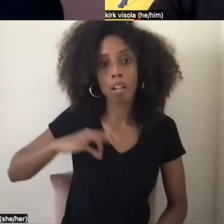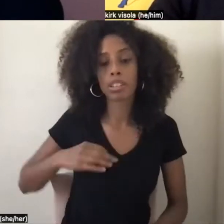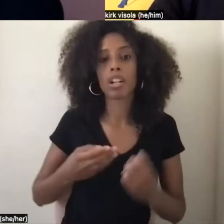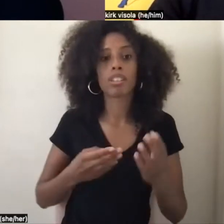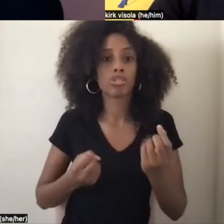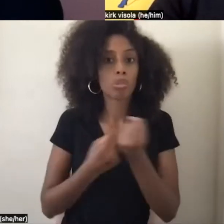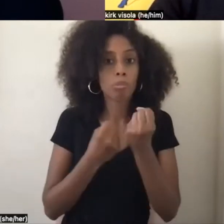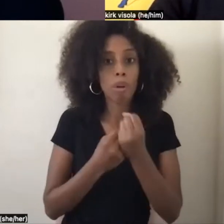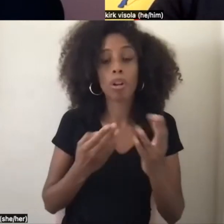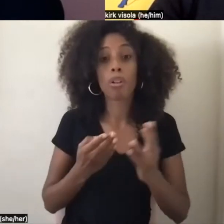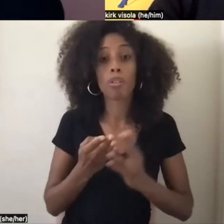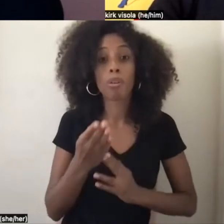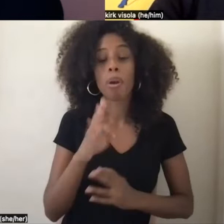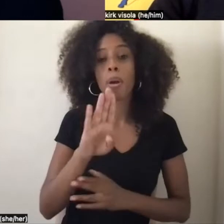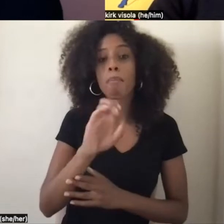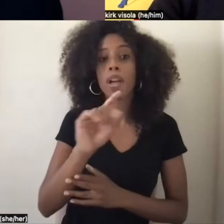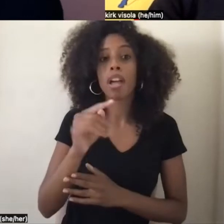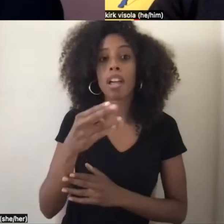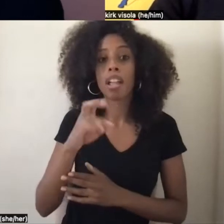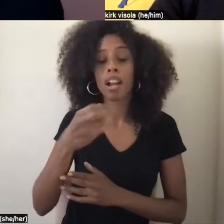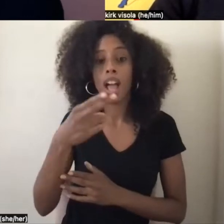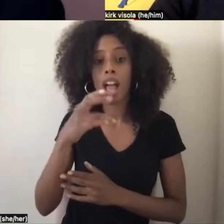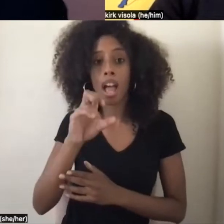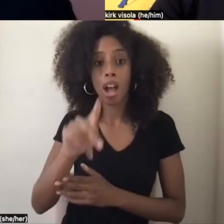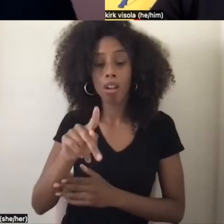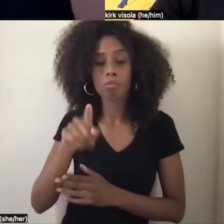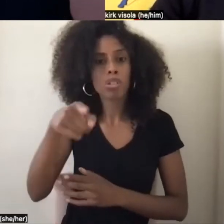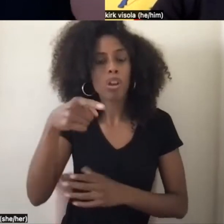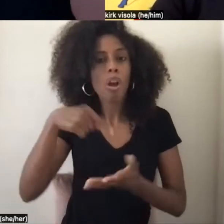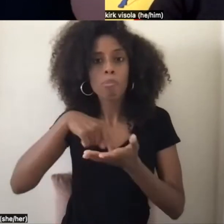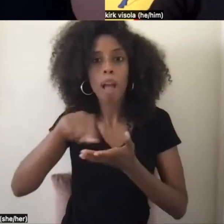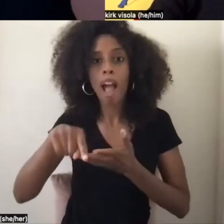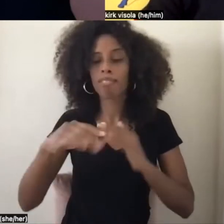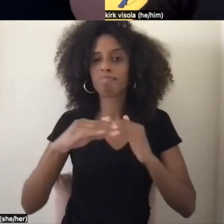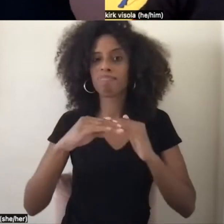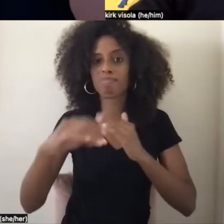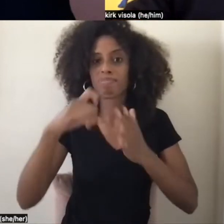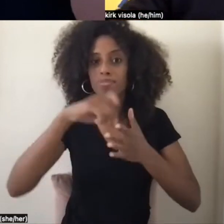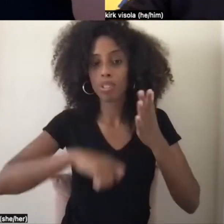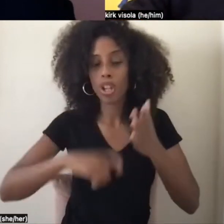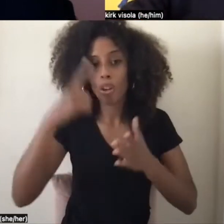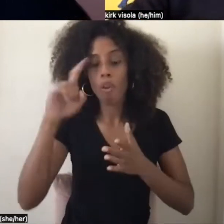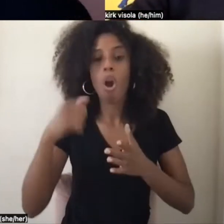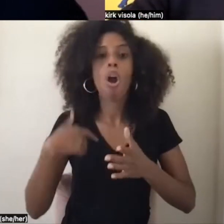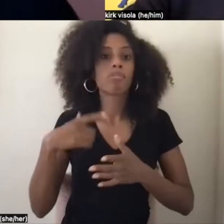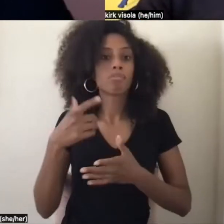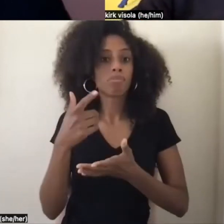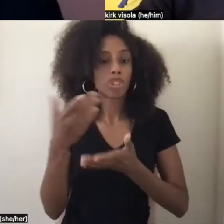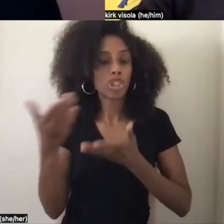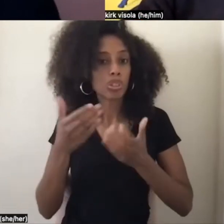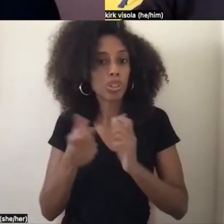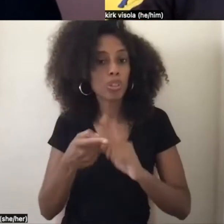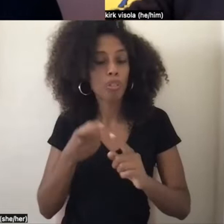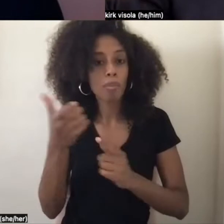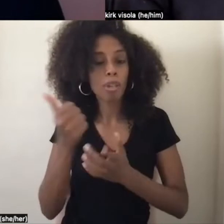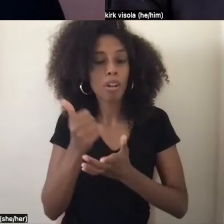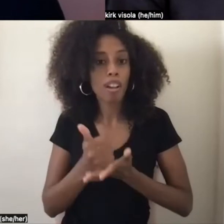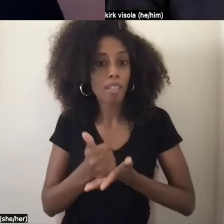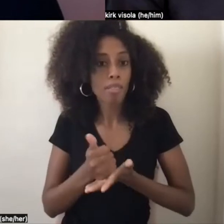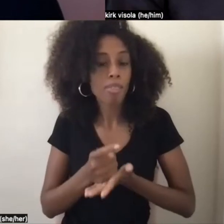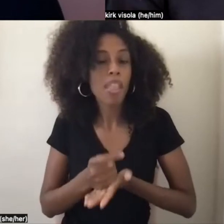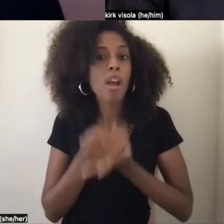online environment. You pay a low flat fee for unlimited therapy with your therapist. Visit